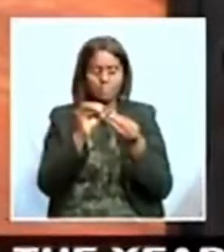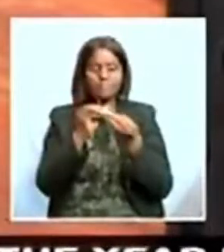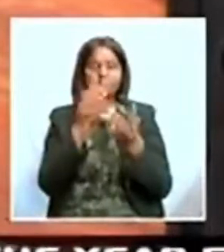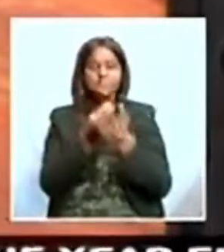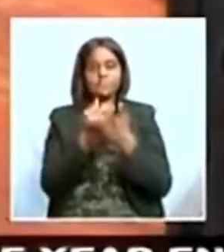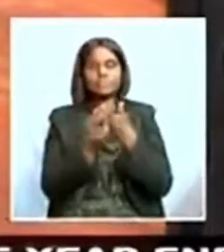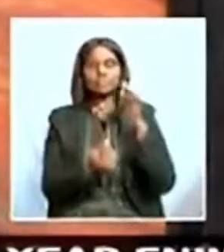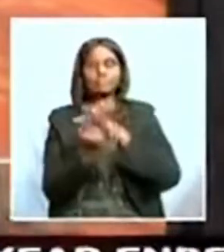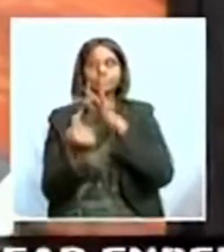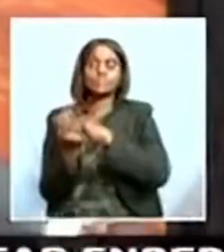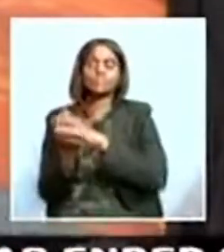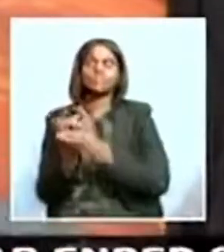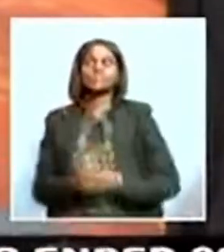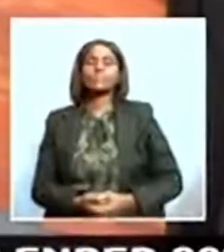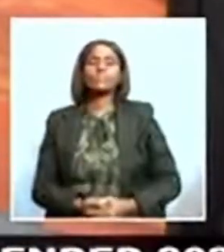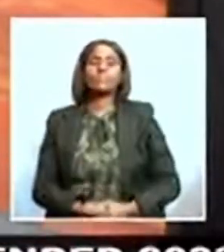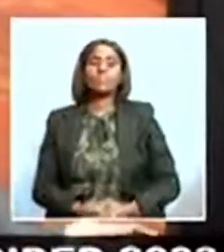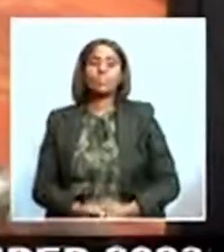leakages.